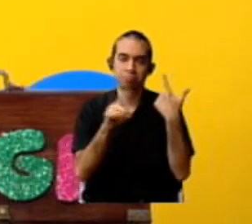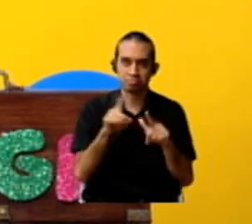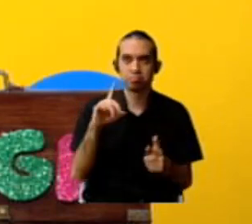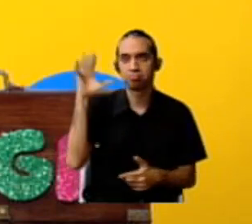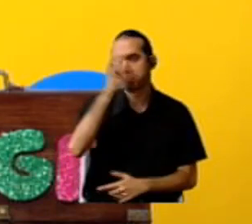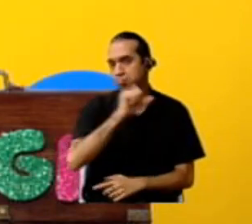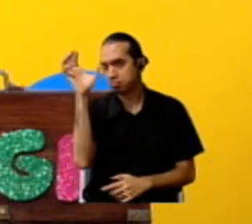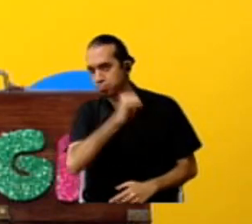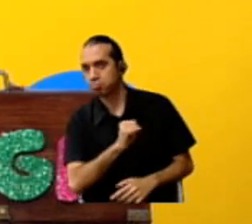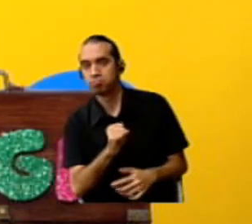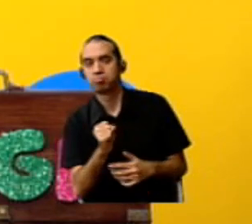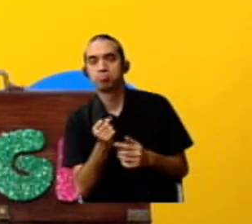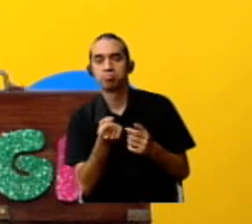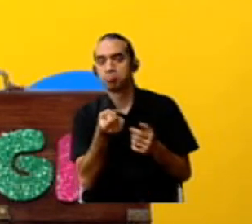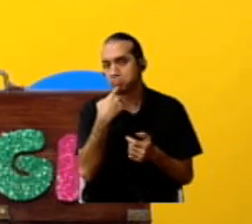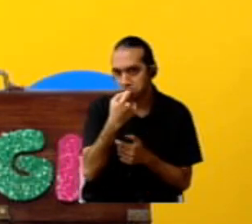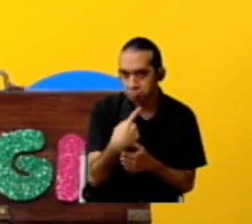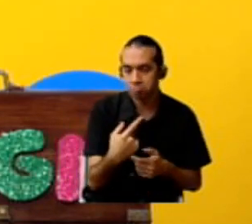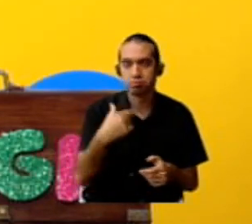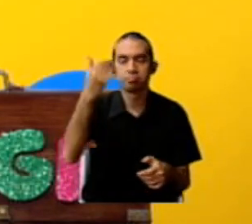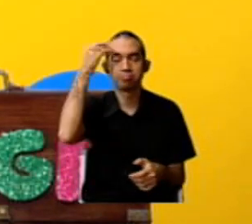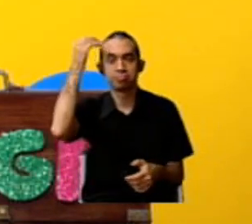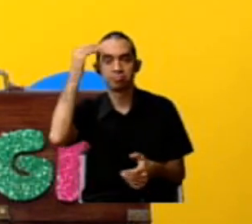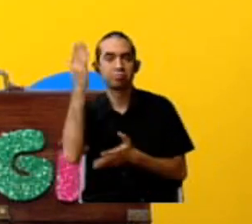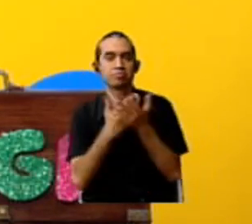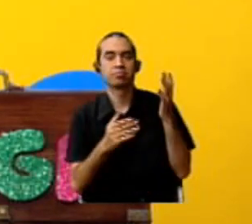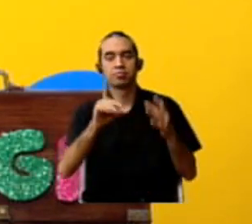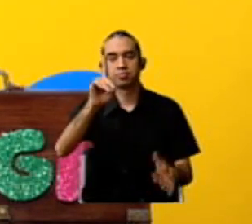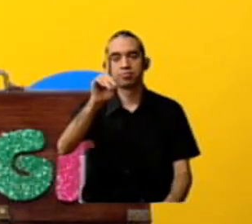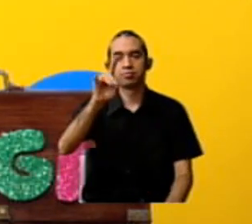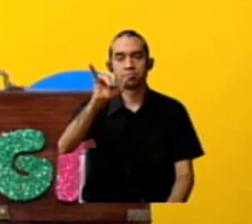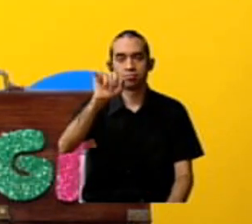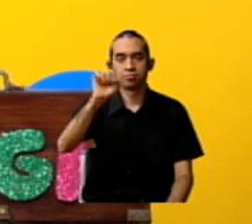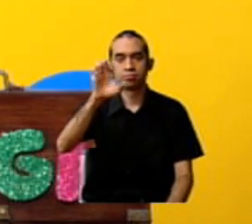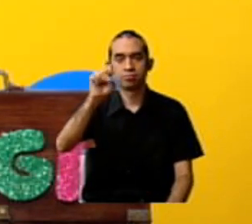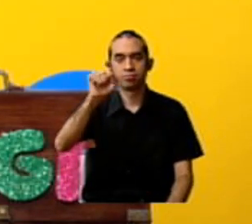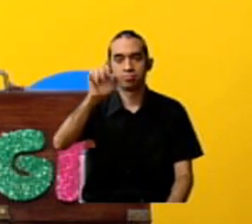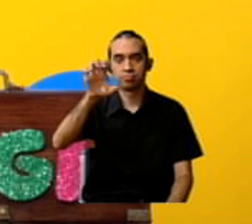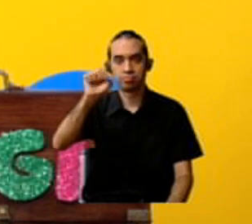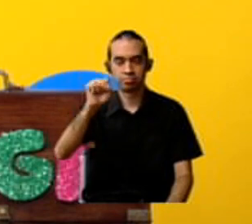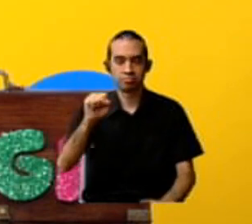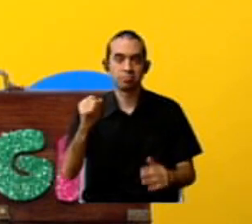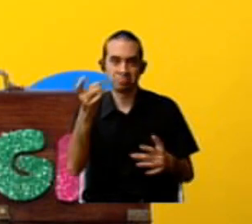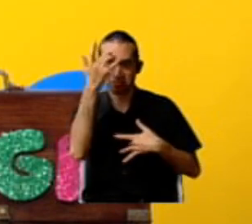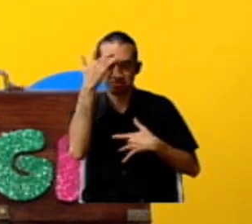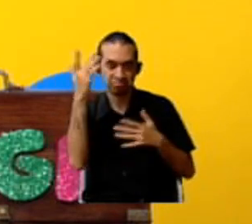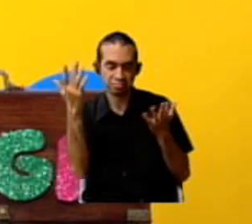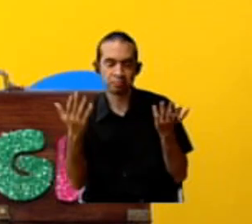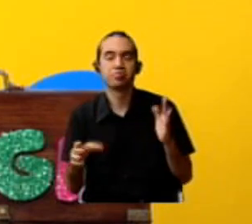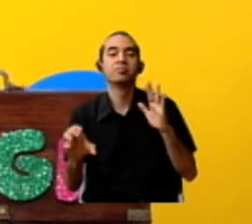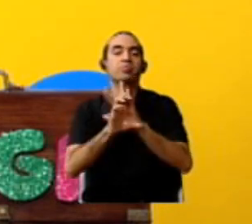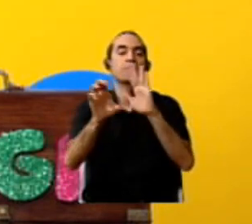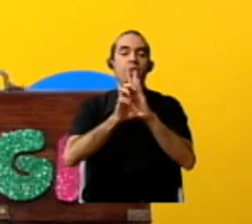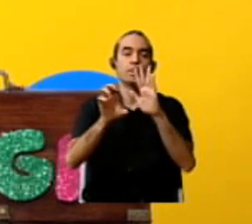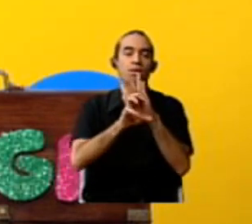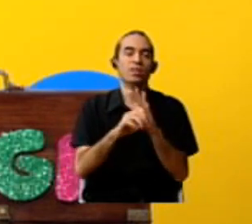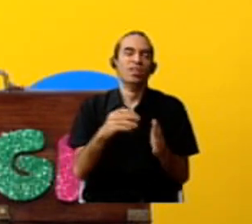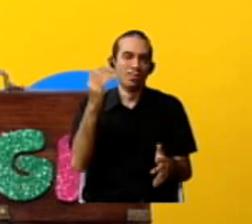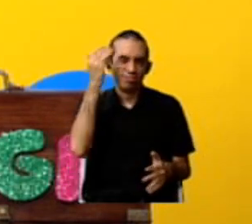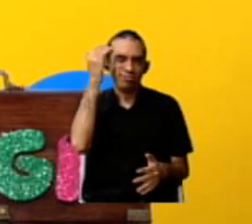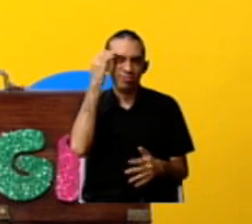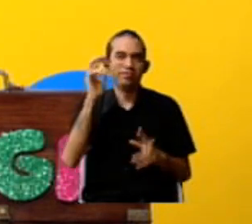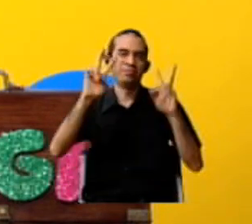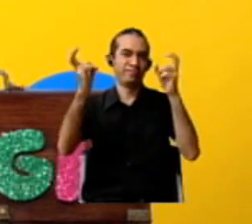symptoms, treatments. Do you know any diseases at home? For example, do you know